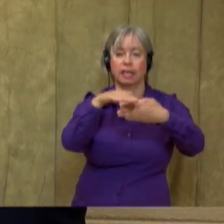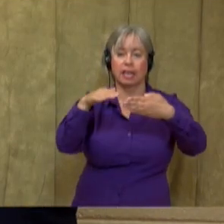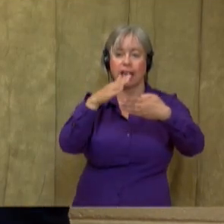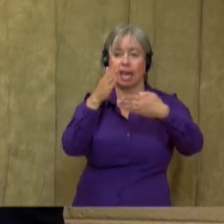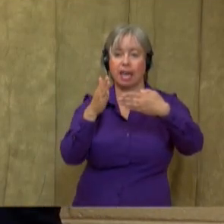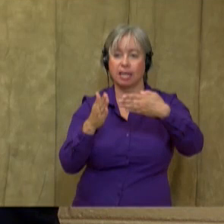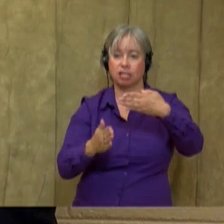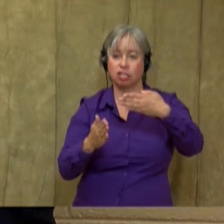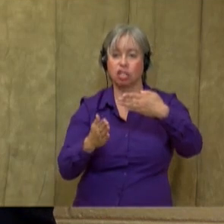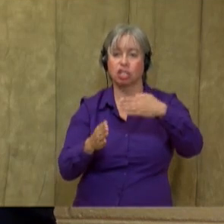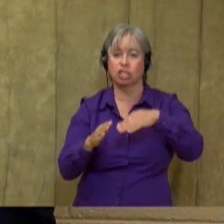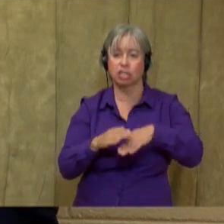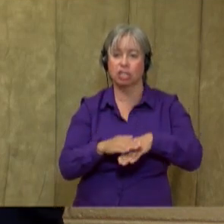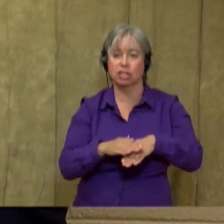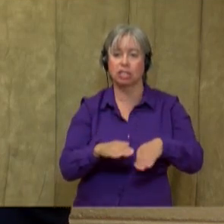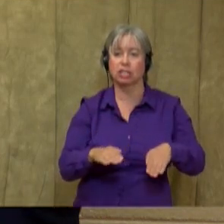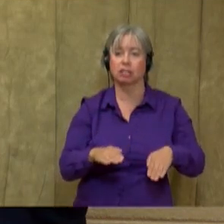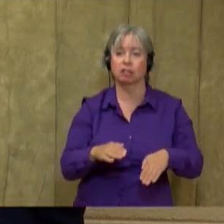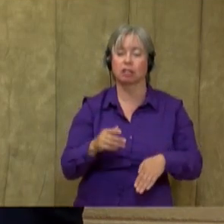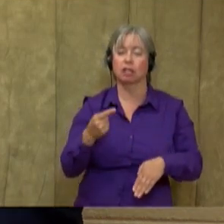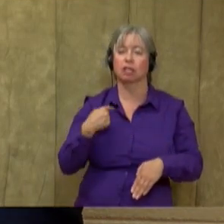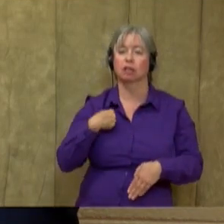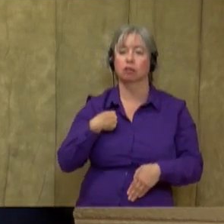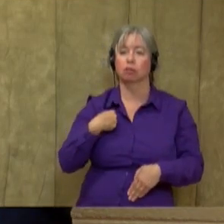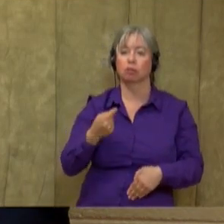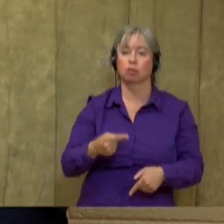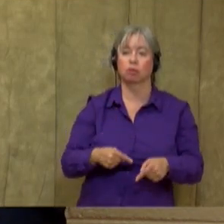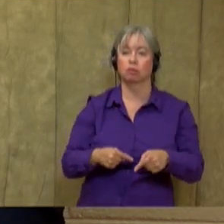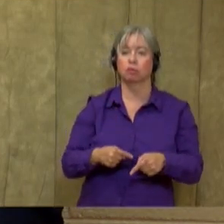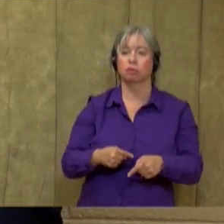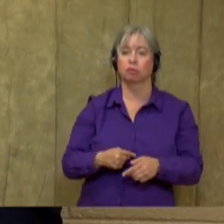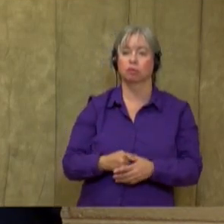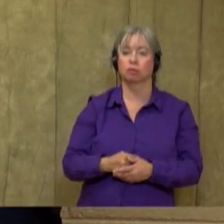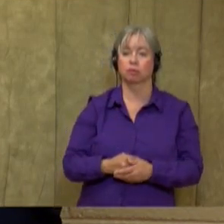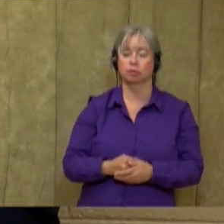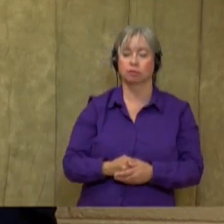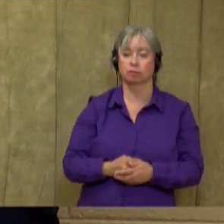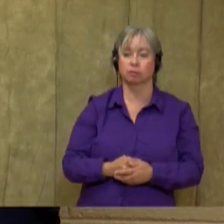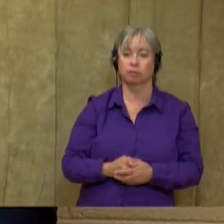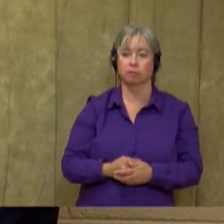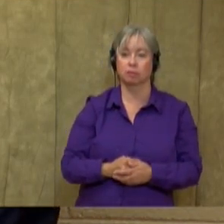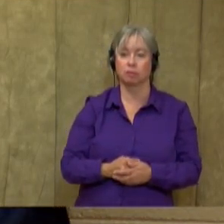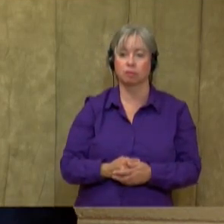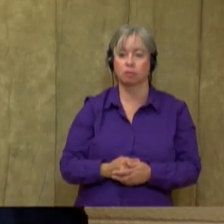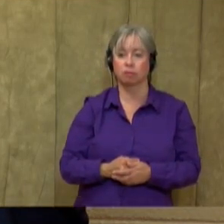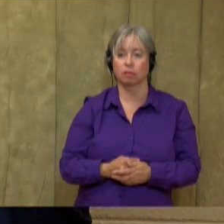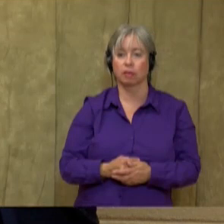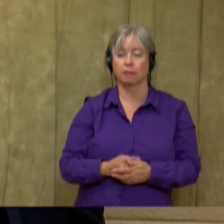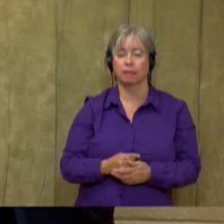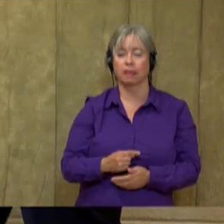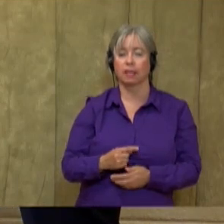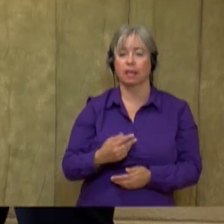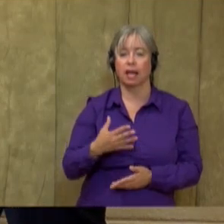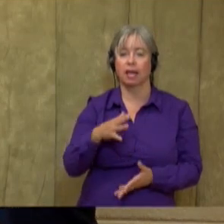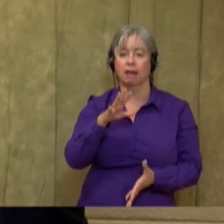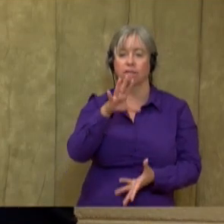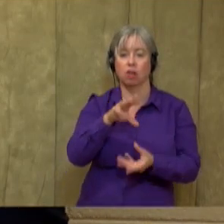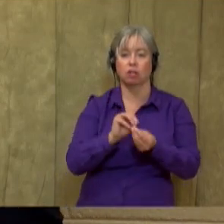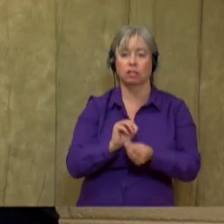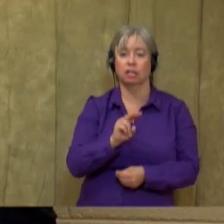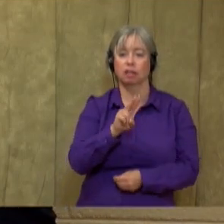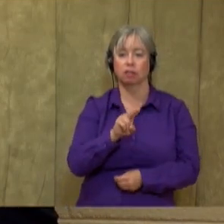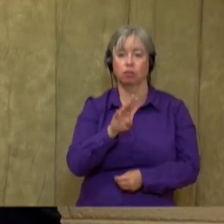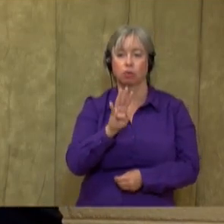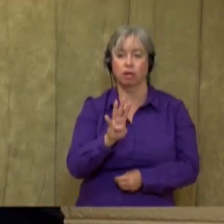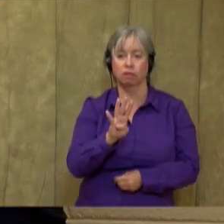I remove, or let me backtrack. If I'm looking at these edges, I've got 24 total cubes that have